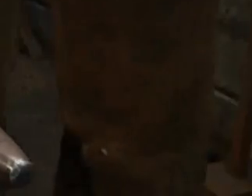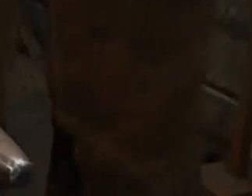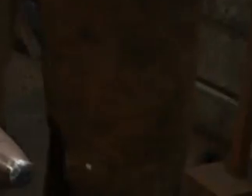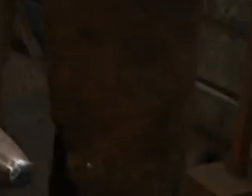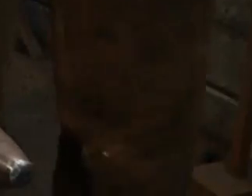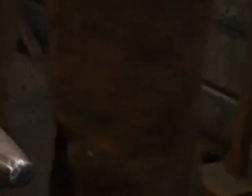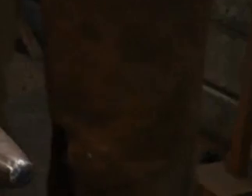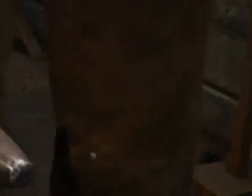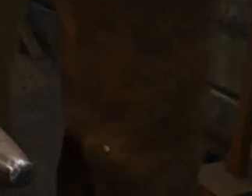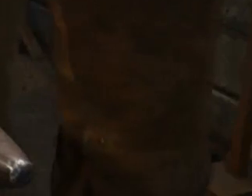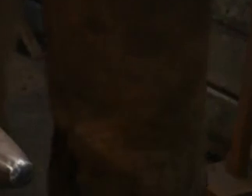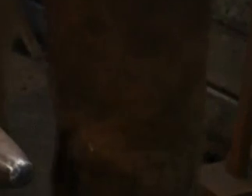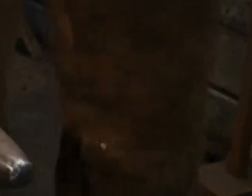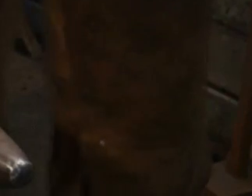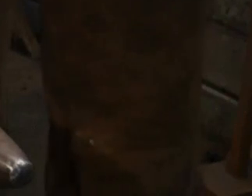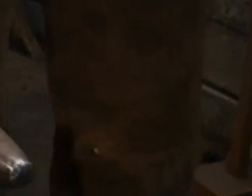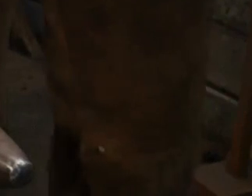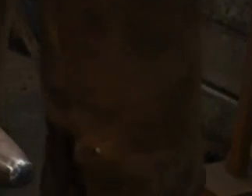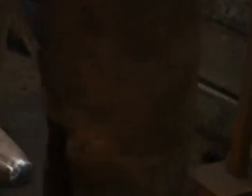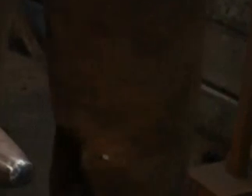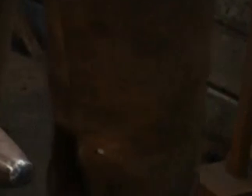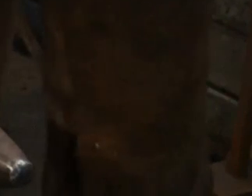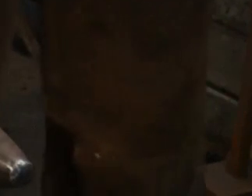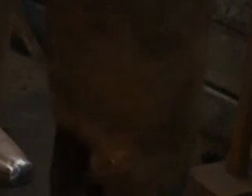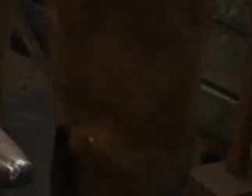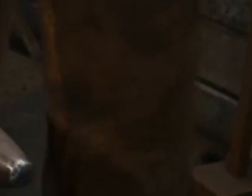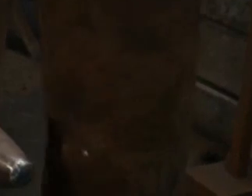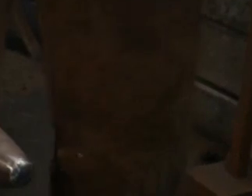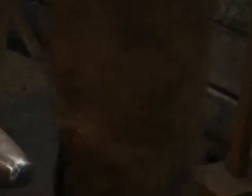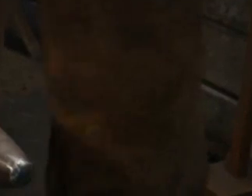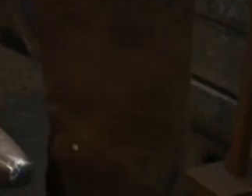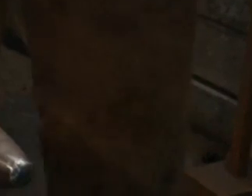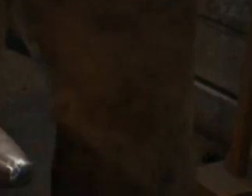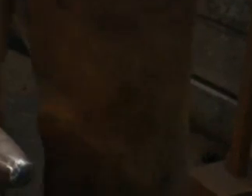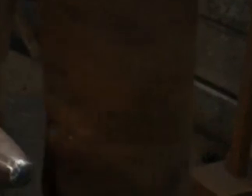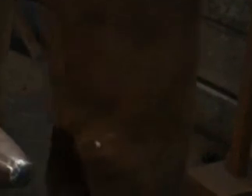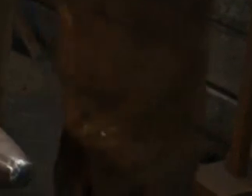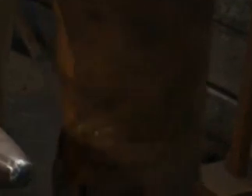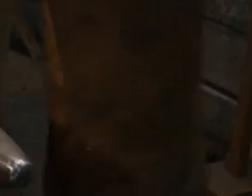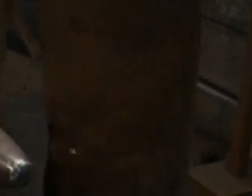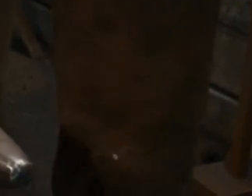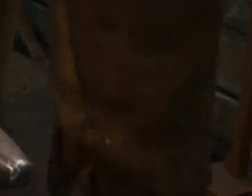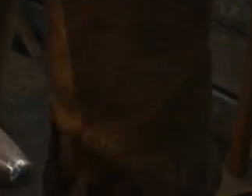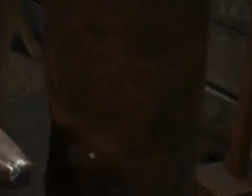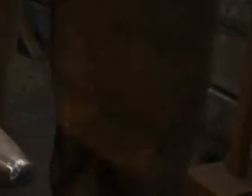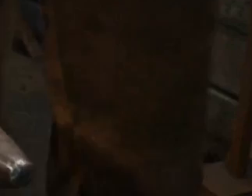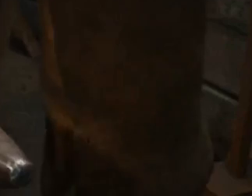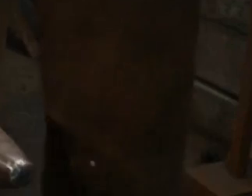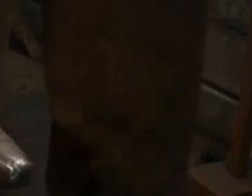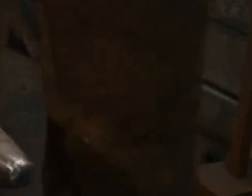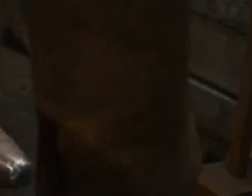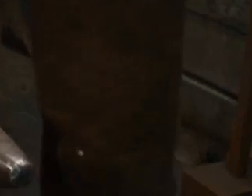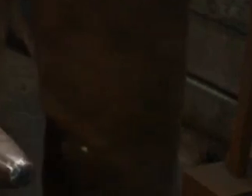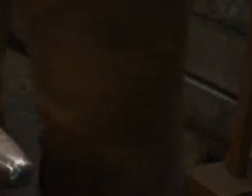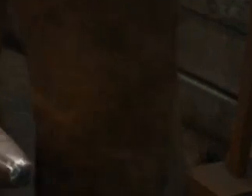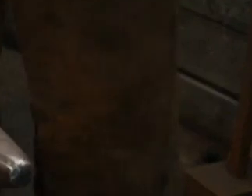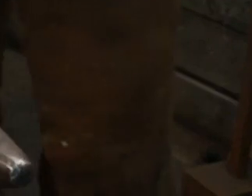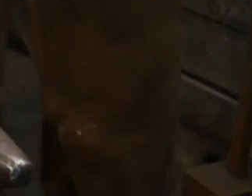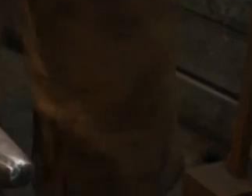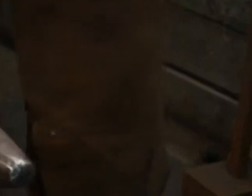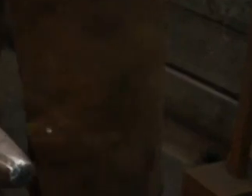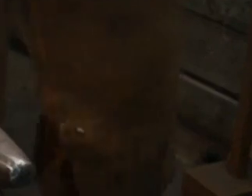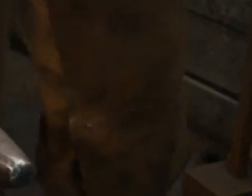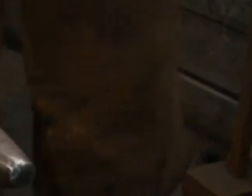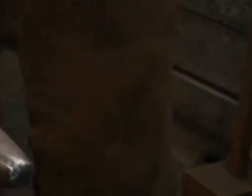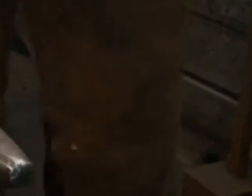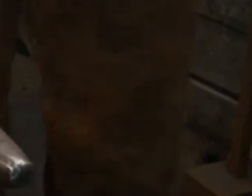videos. Awesome, Off the Grid Blacksmith, thank you so much. For the $5 super chat, was it? Yes. Mm-hmm. Yes,